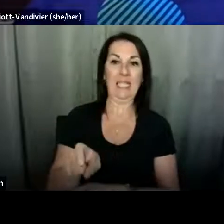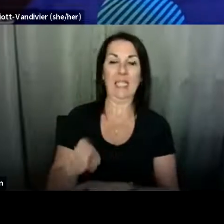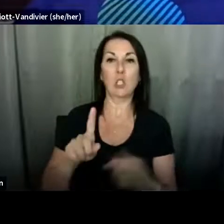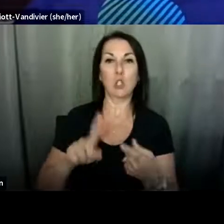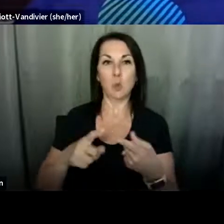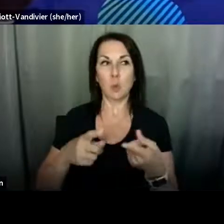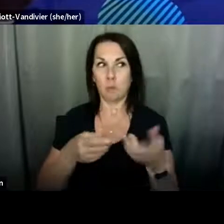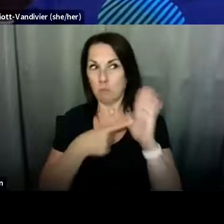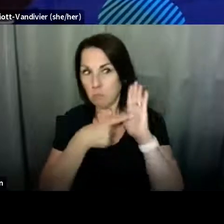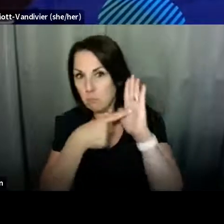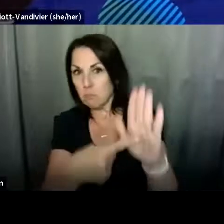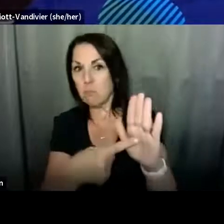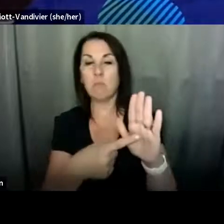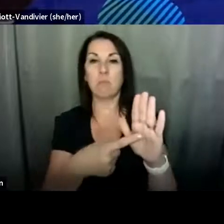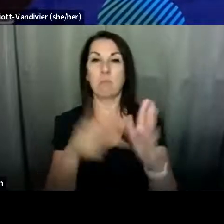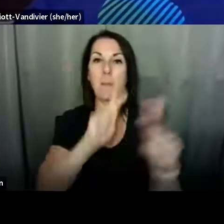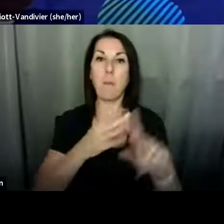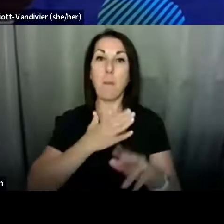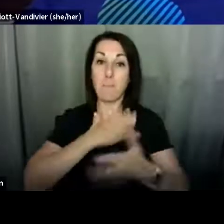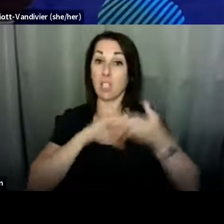bring that story to light, or at least mine.